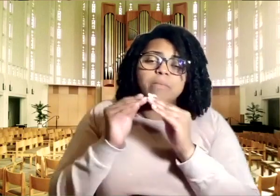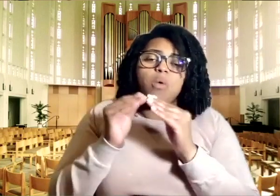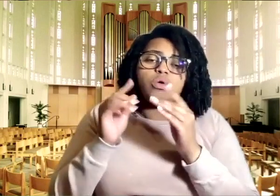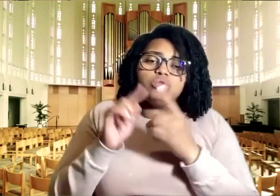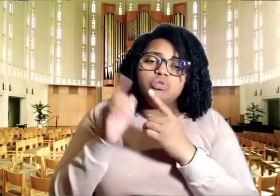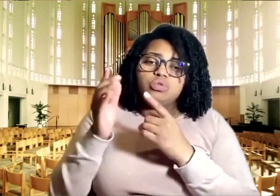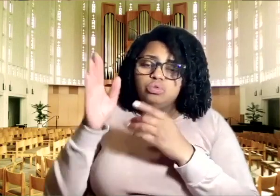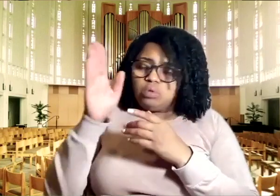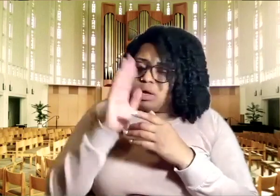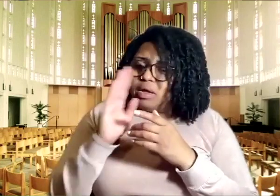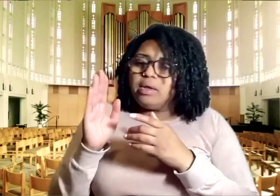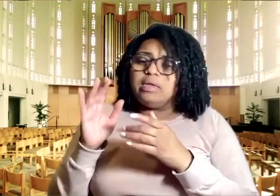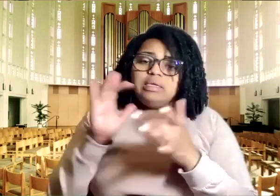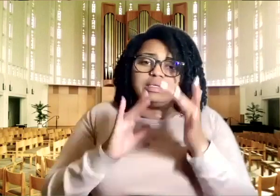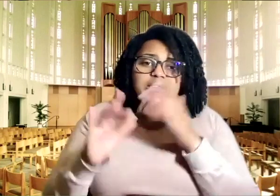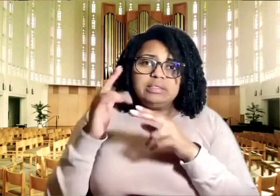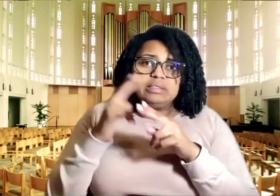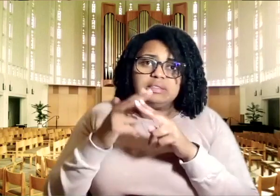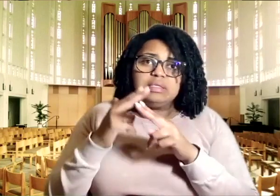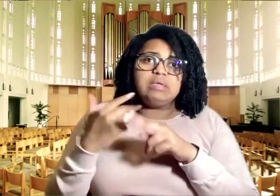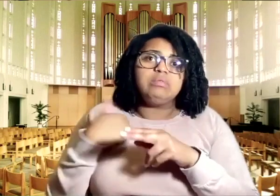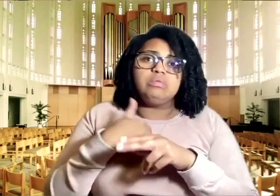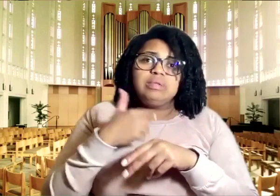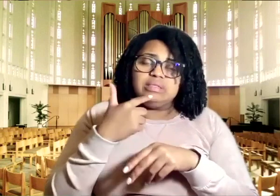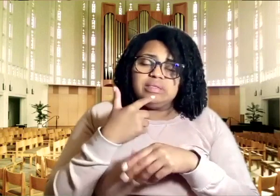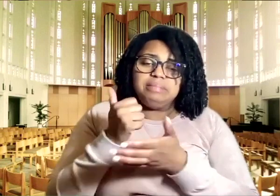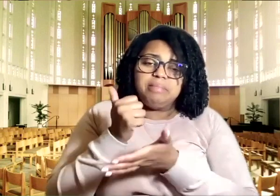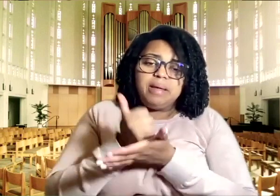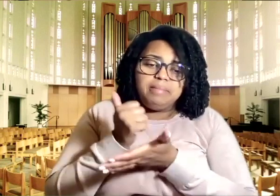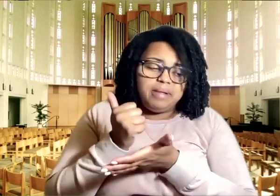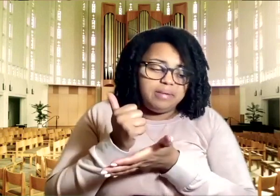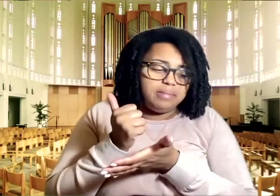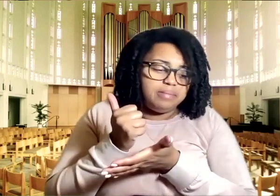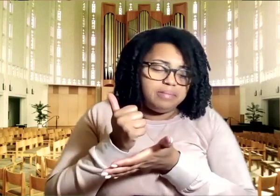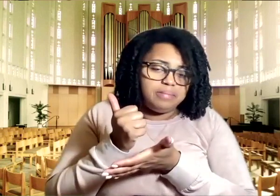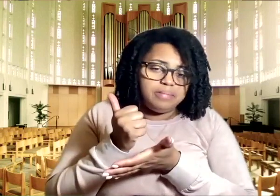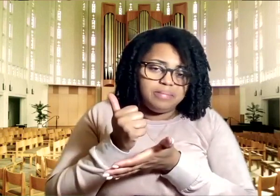It is in Jesus' name that we say, Amen.